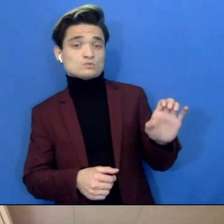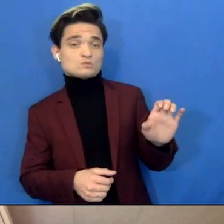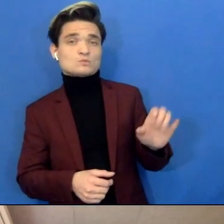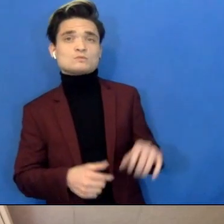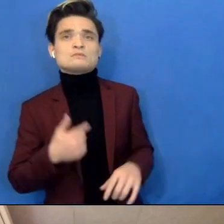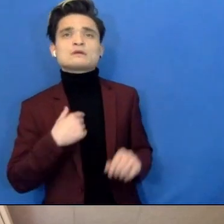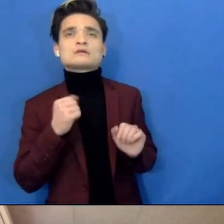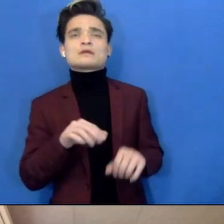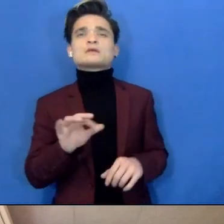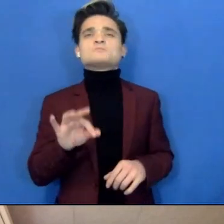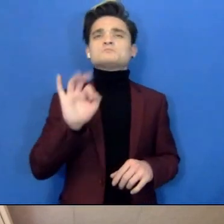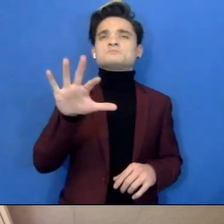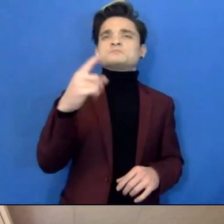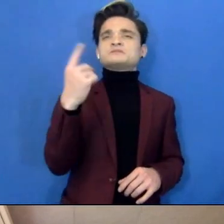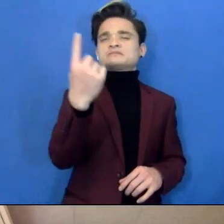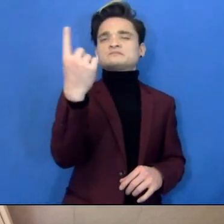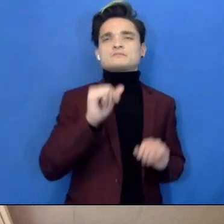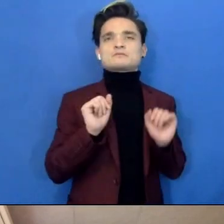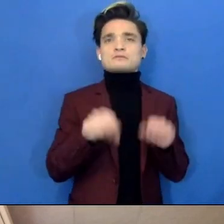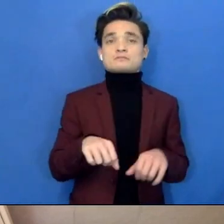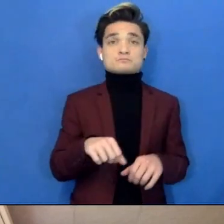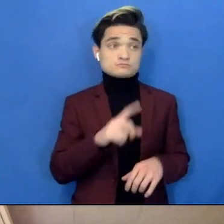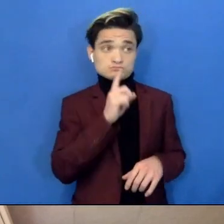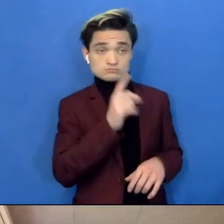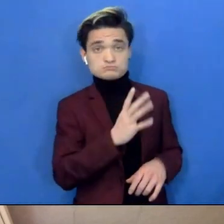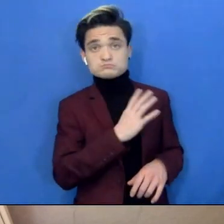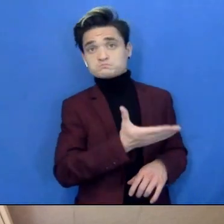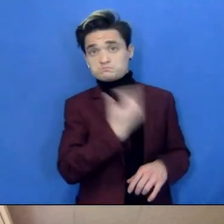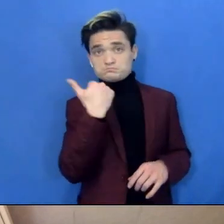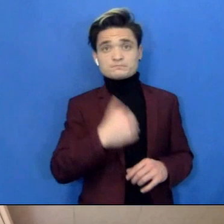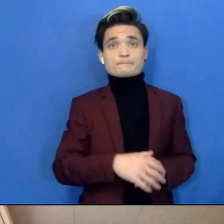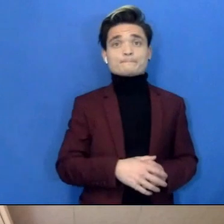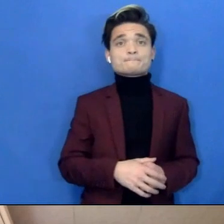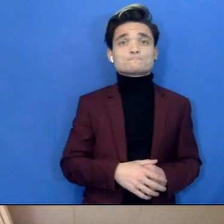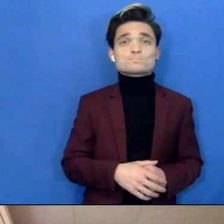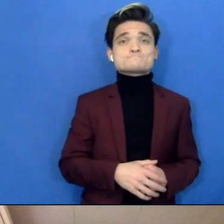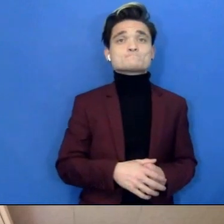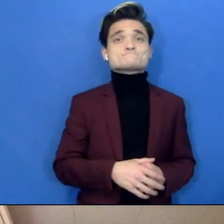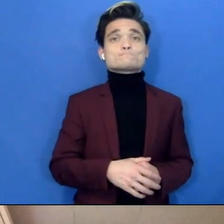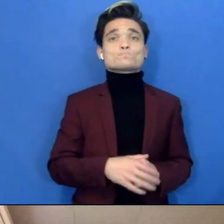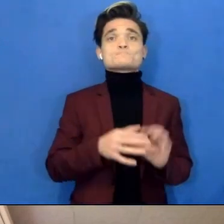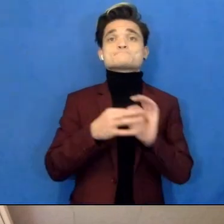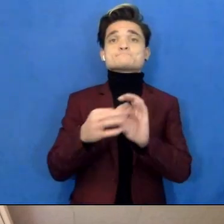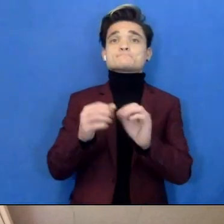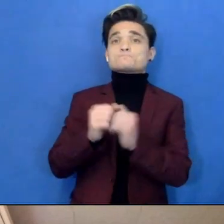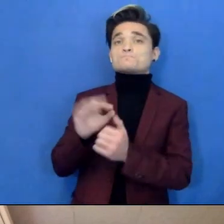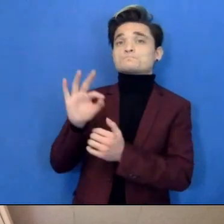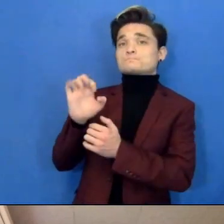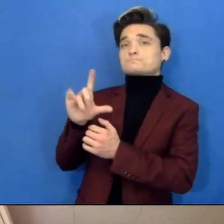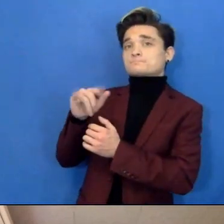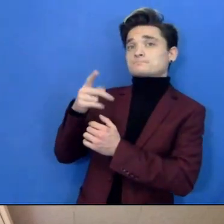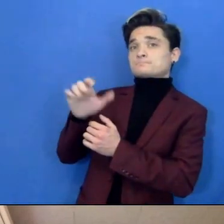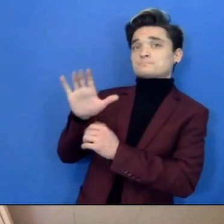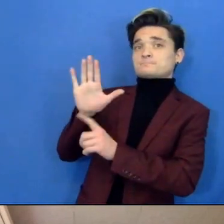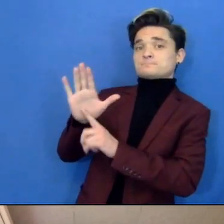Sure. So that is going back to what Felipe said, and I think I guess I will be talking about the brain. Mm-hmm. So if we